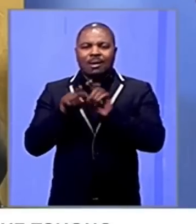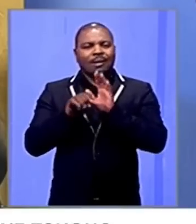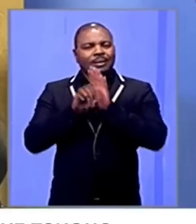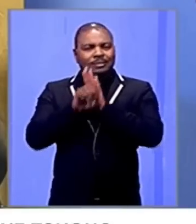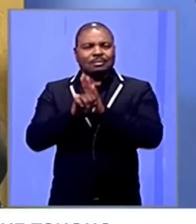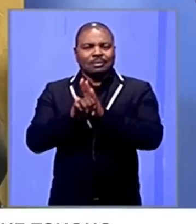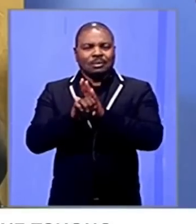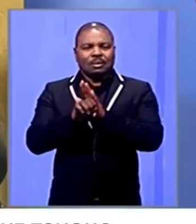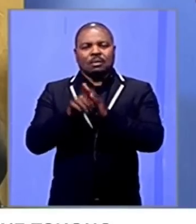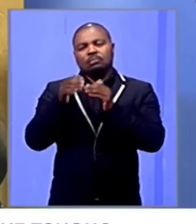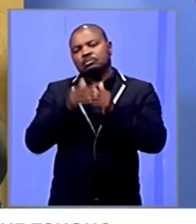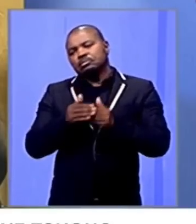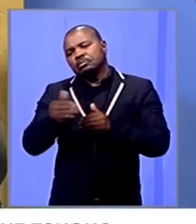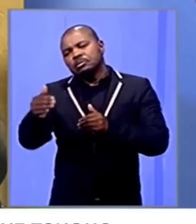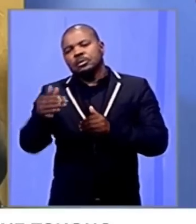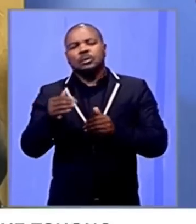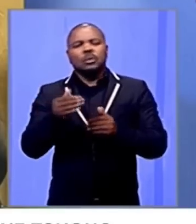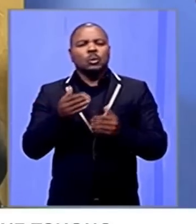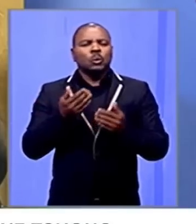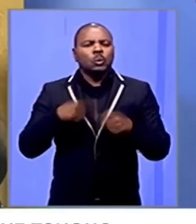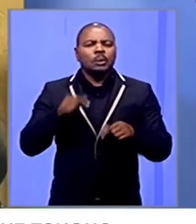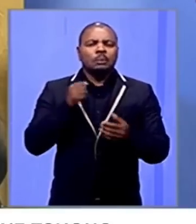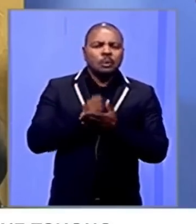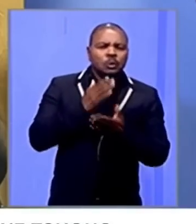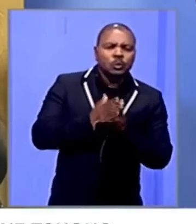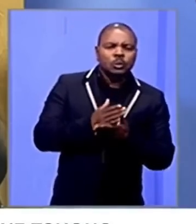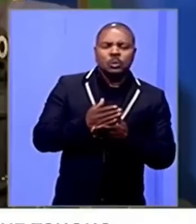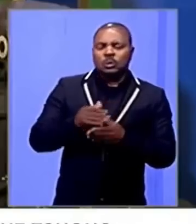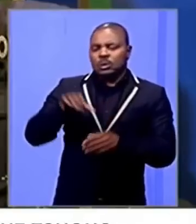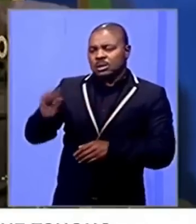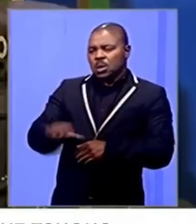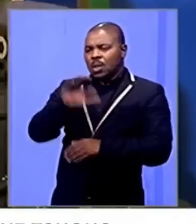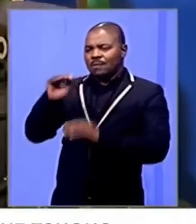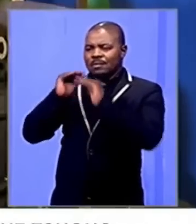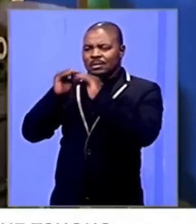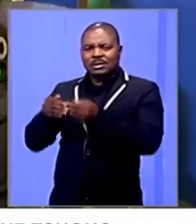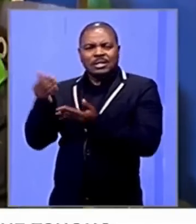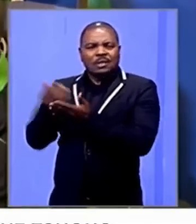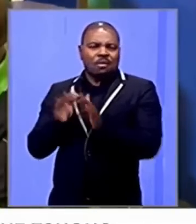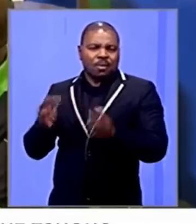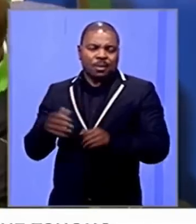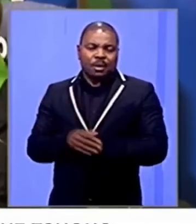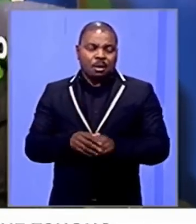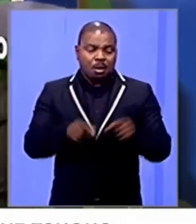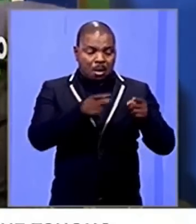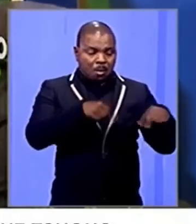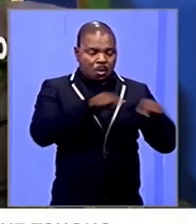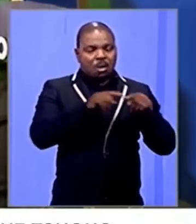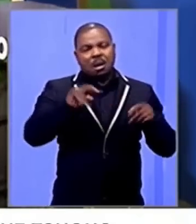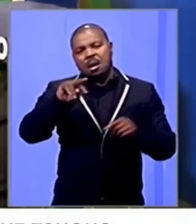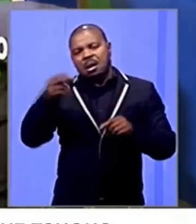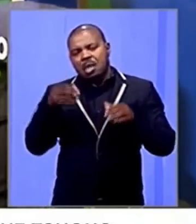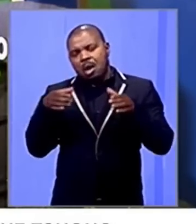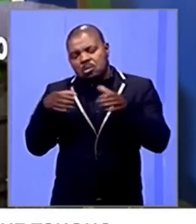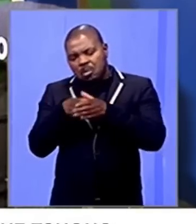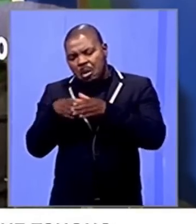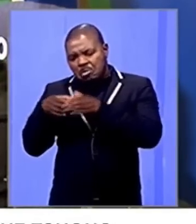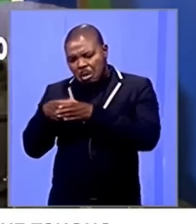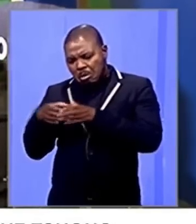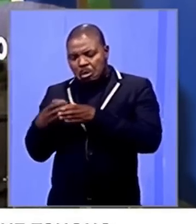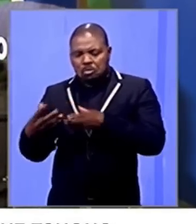we going to ensure that we save South Africa? Makoko ano a inyalantse le makoko a mangwe a mannye ao